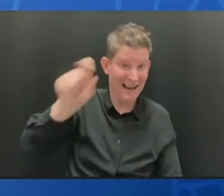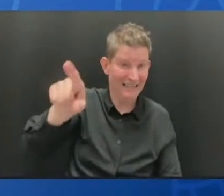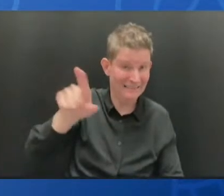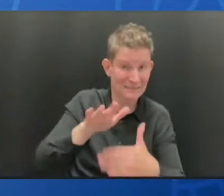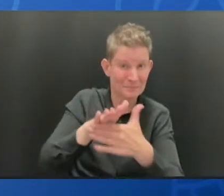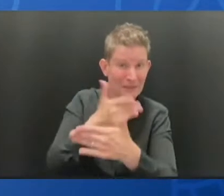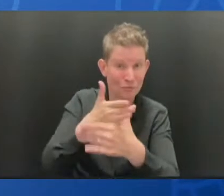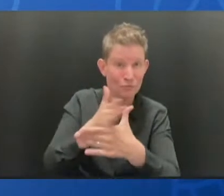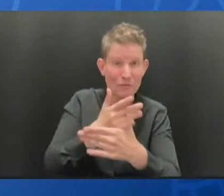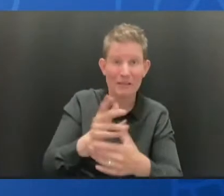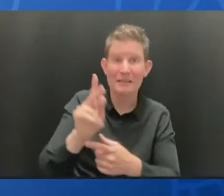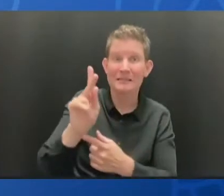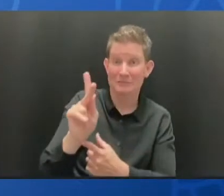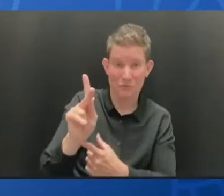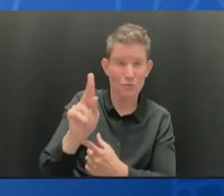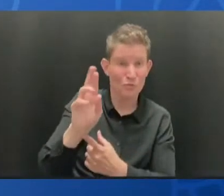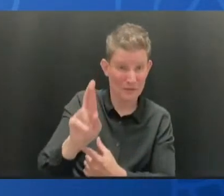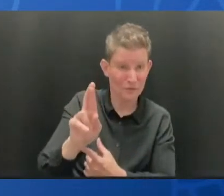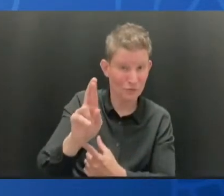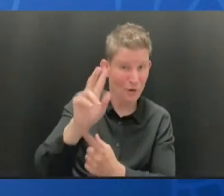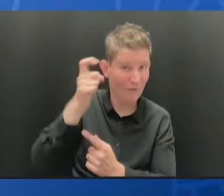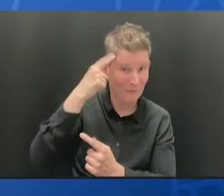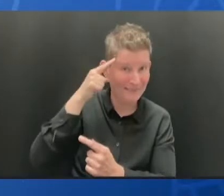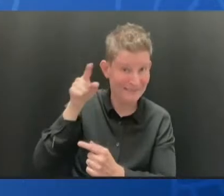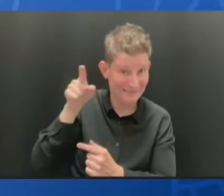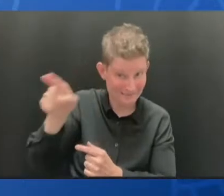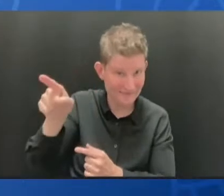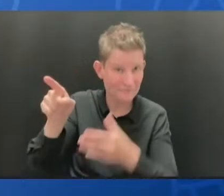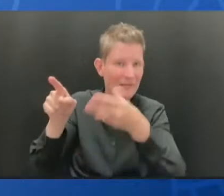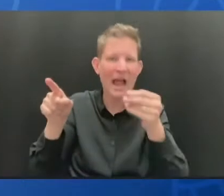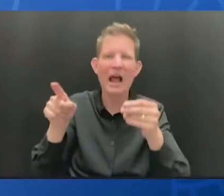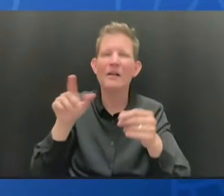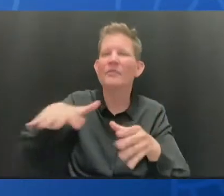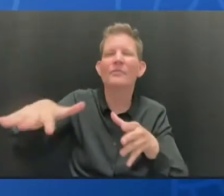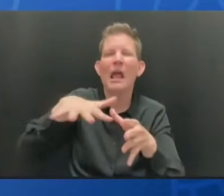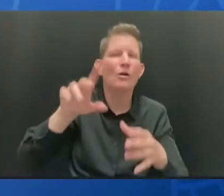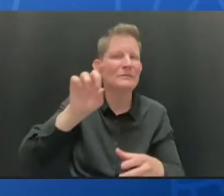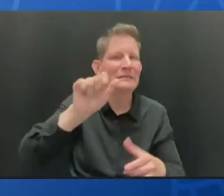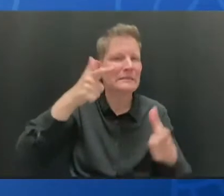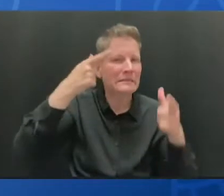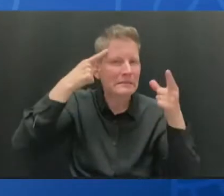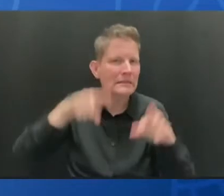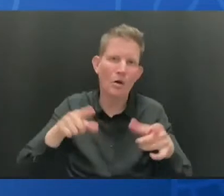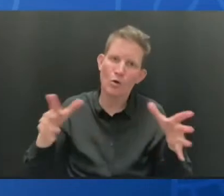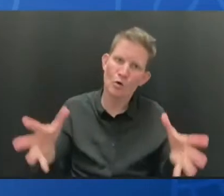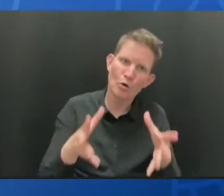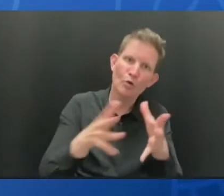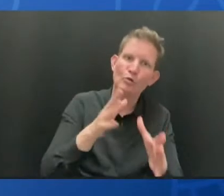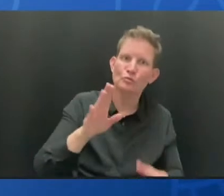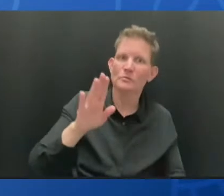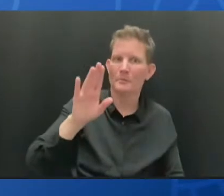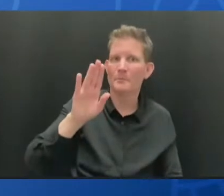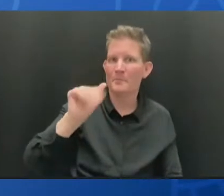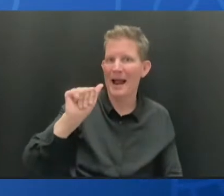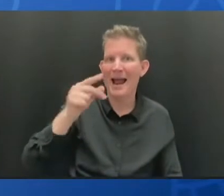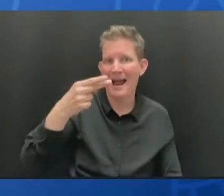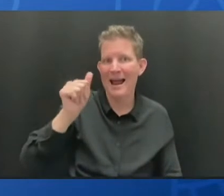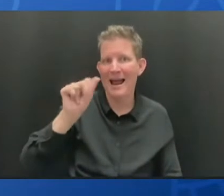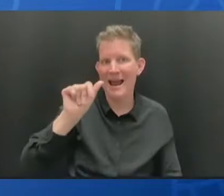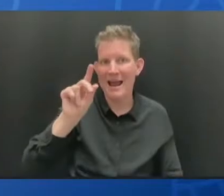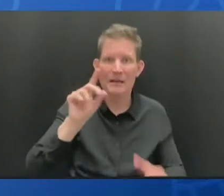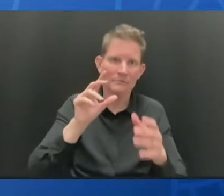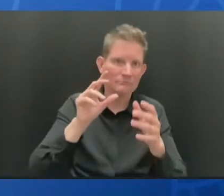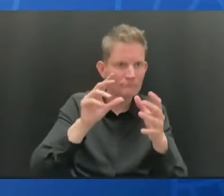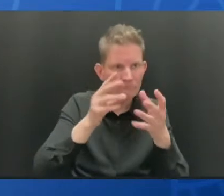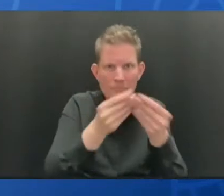and 2 U.S. firms, the nature deals. And you encouraged Baghdad to work with Erbil to resolve the issues. But this week, the Iraqi